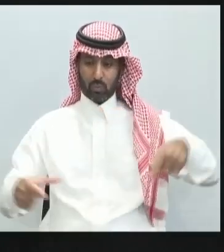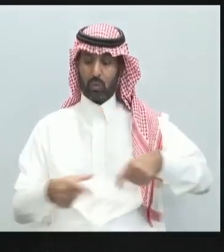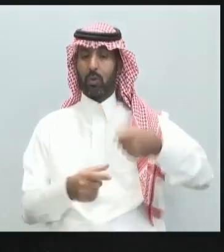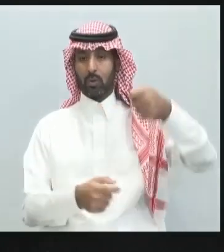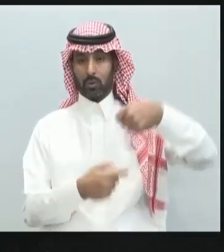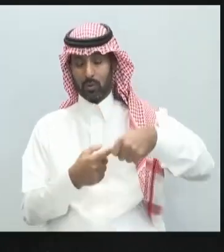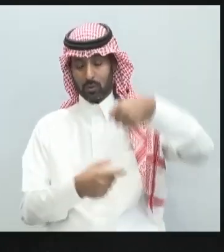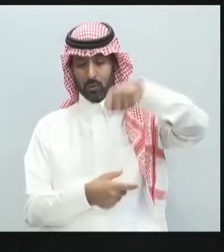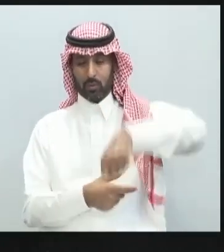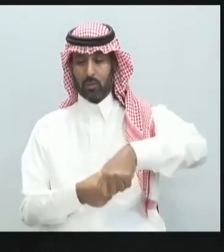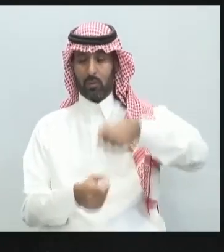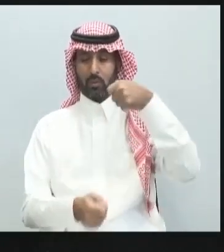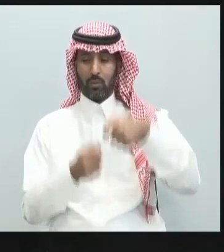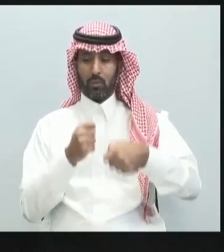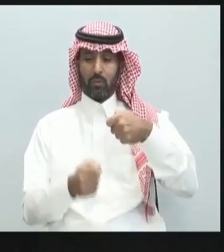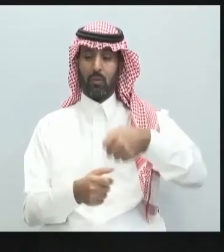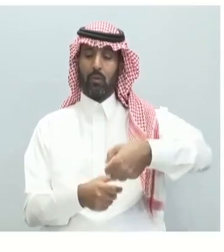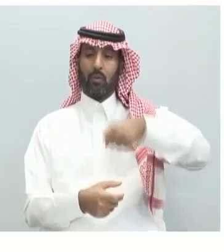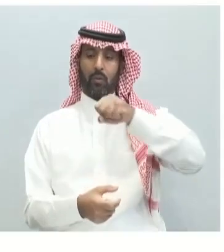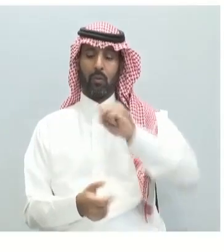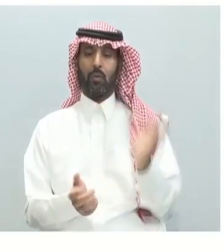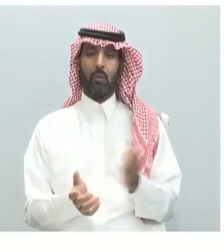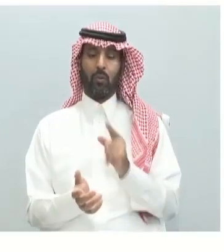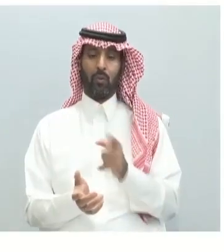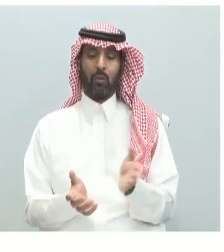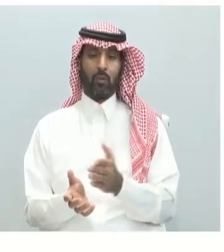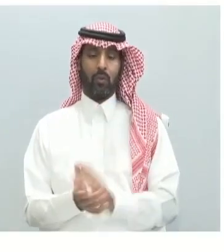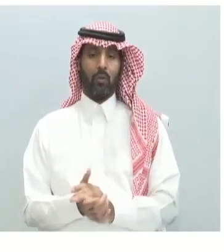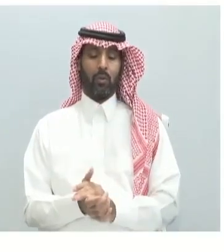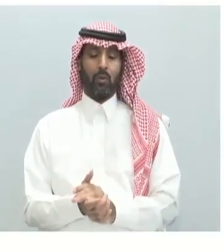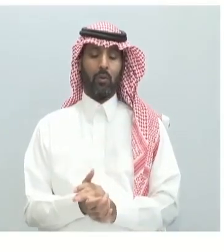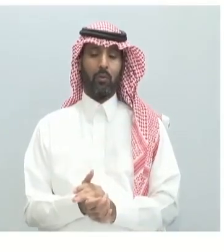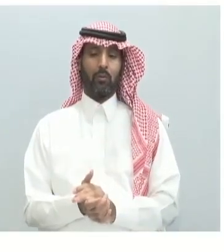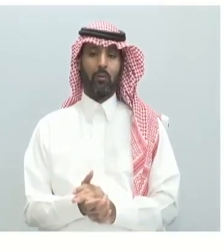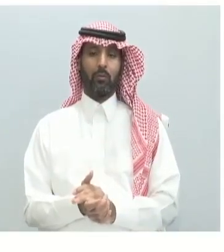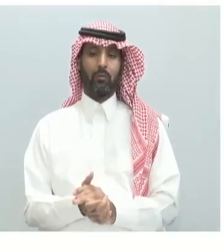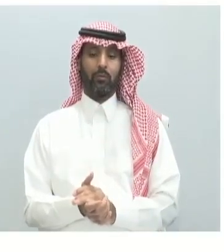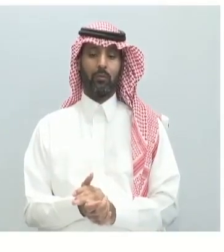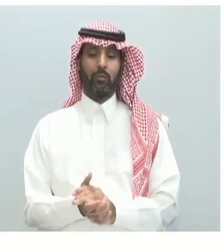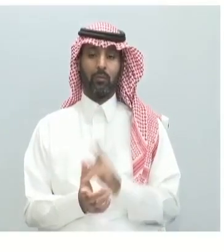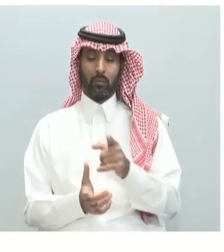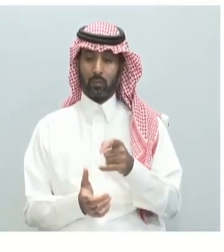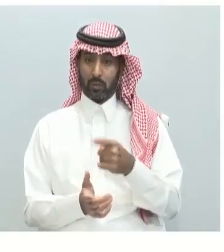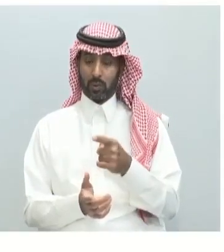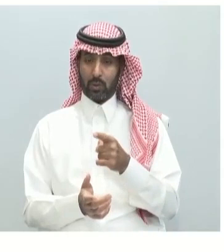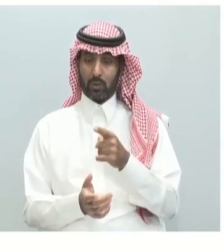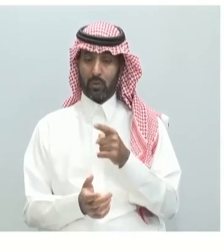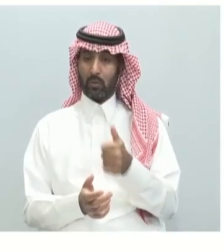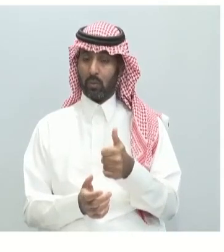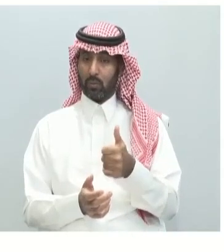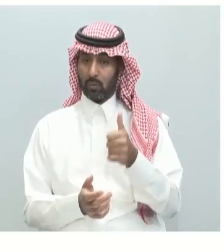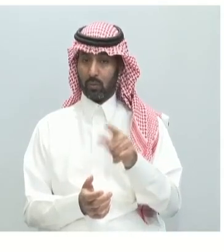own farm. Does it appeal to you or not? Why or why not? Does this, again, appeal to